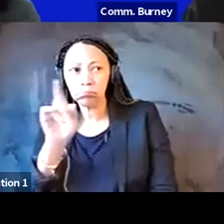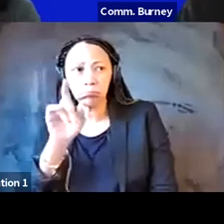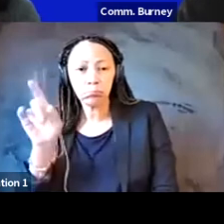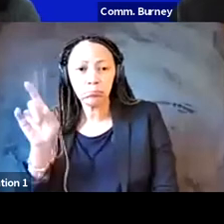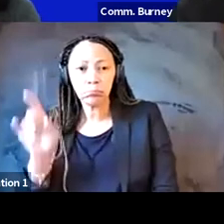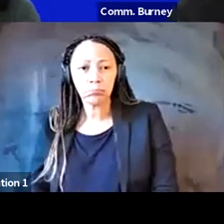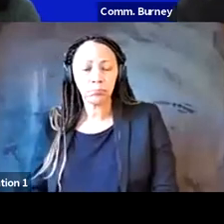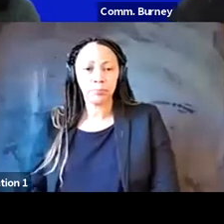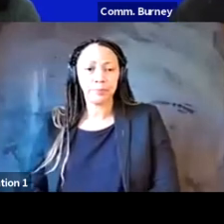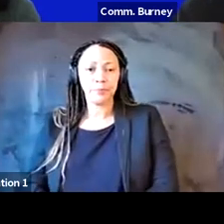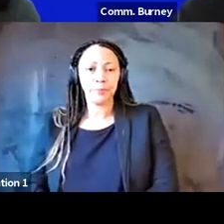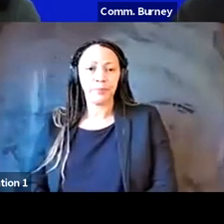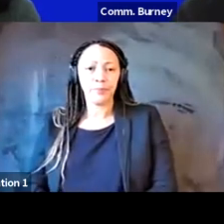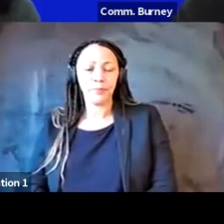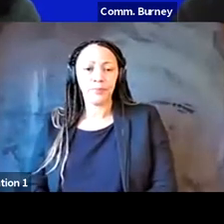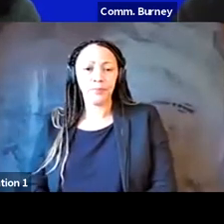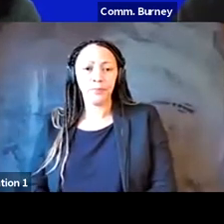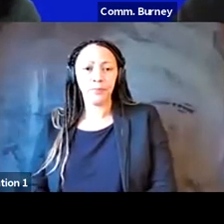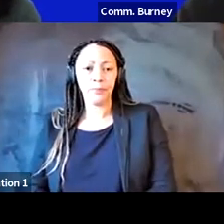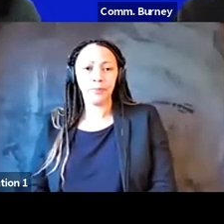Mrs. Jessica Park.